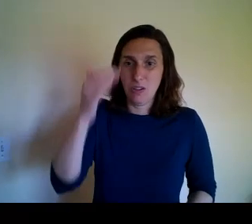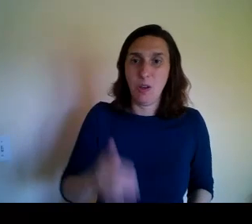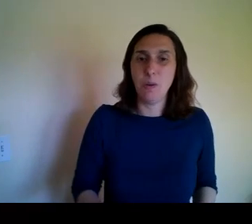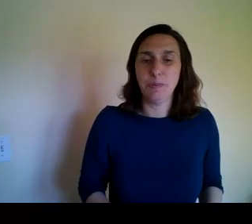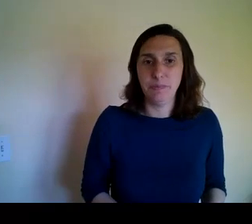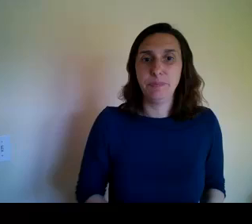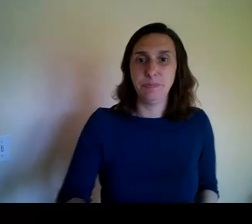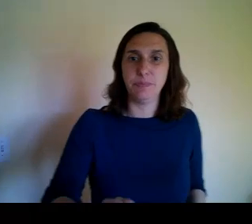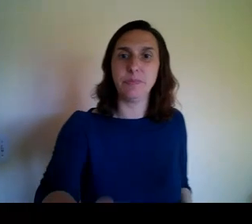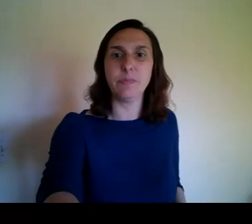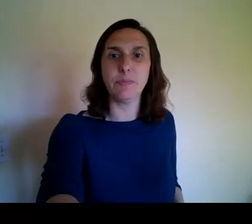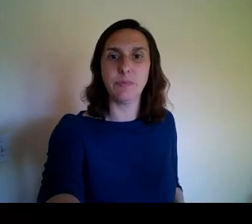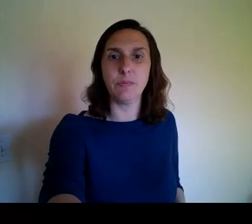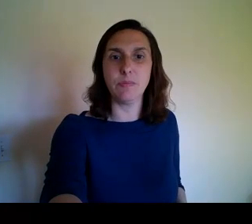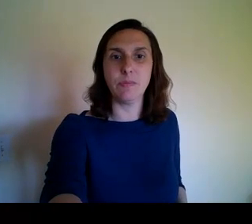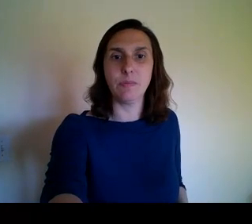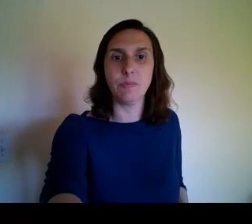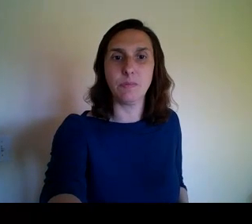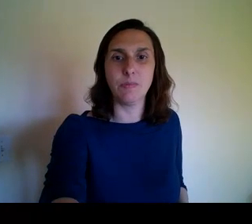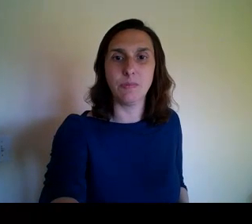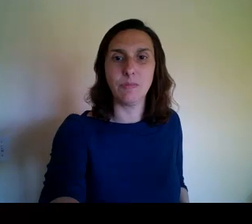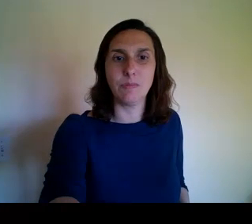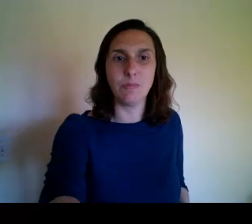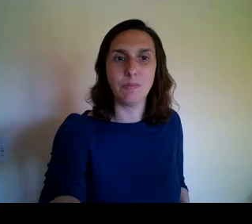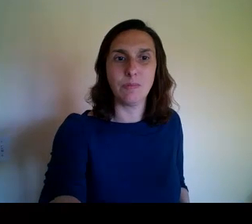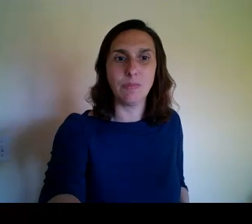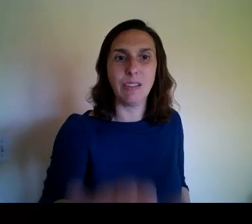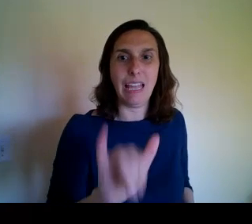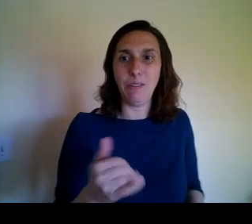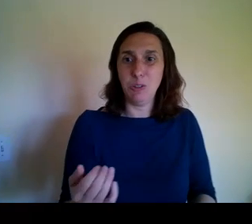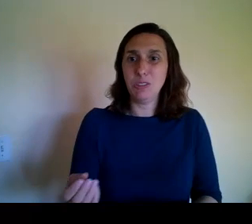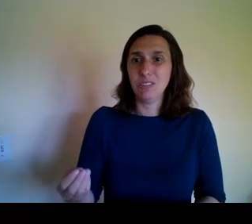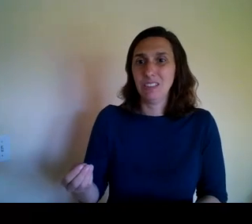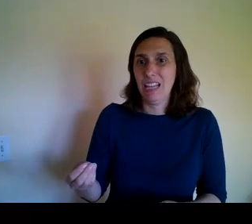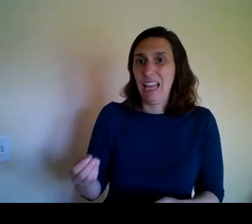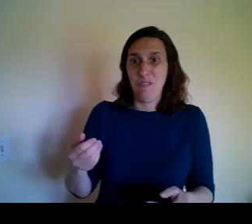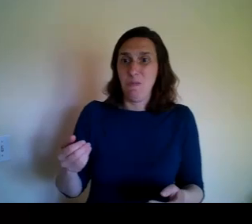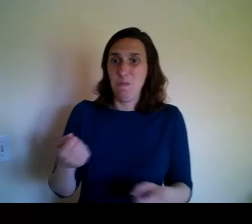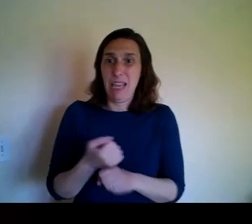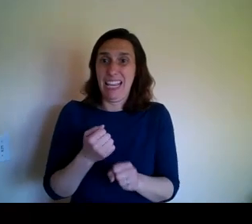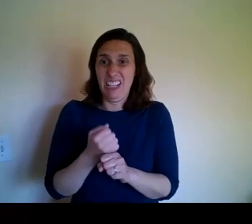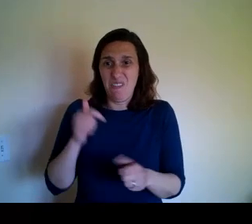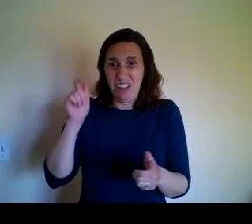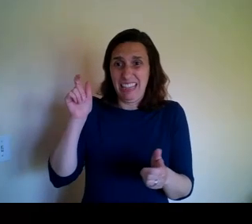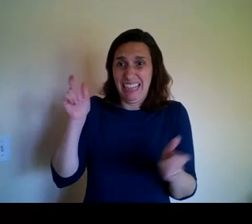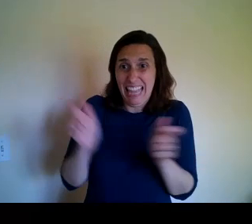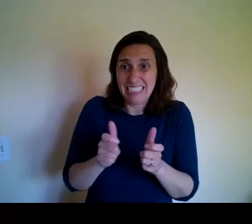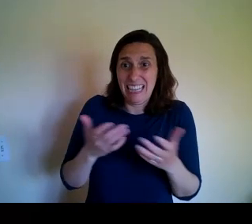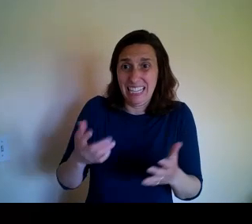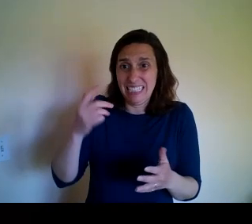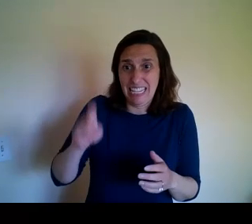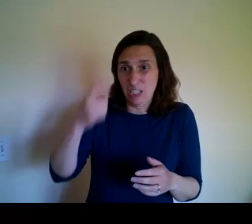I'm definitely having less things to memorize as I go through here, right? Remember me, I don't like memorizing